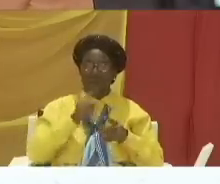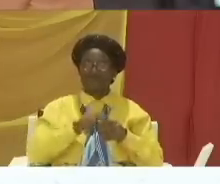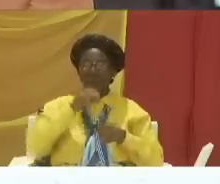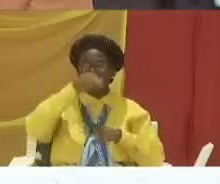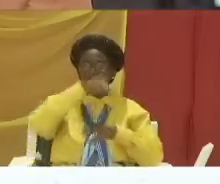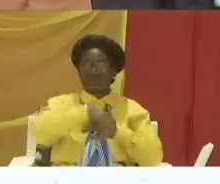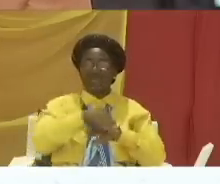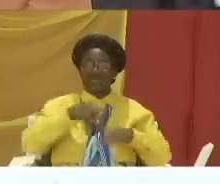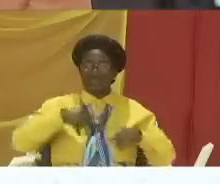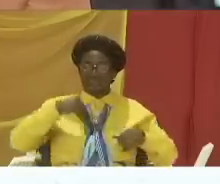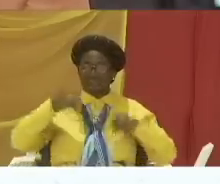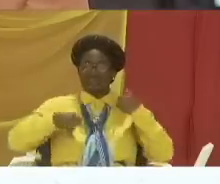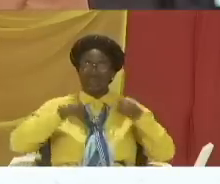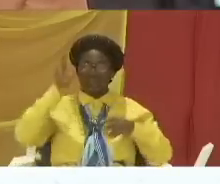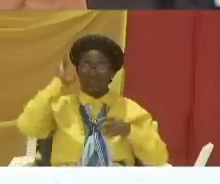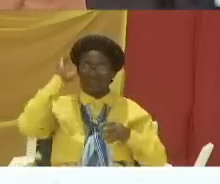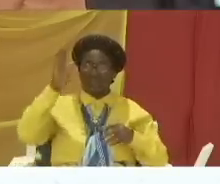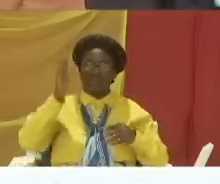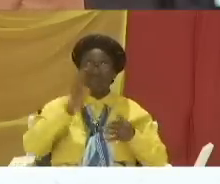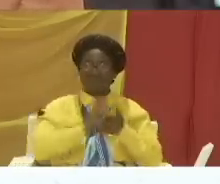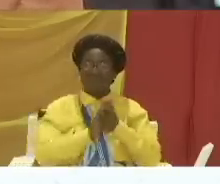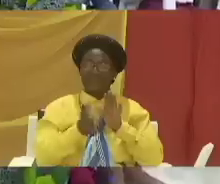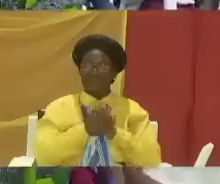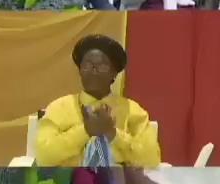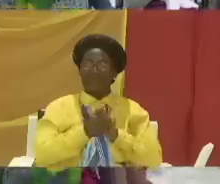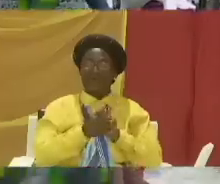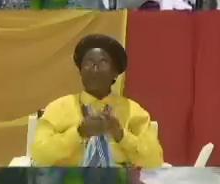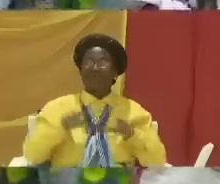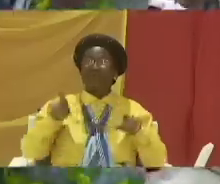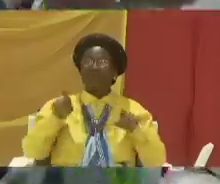joy will become infectious.